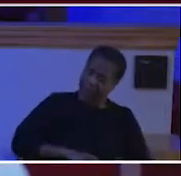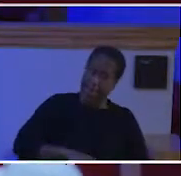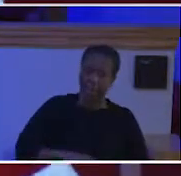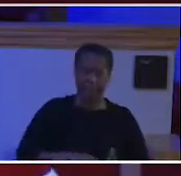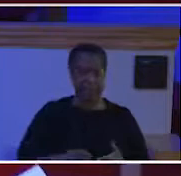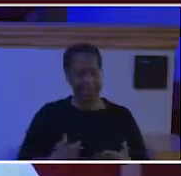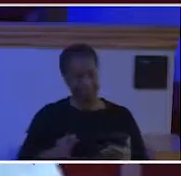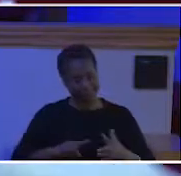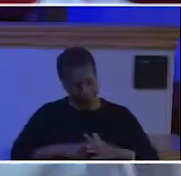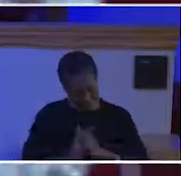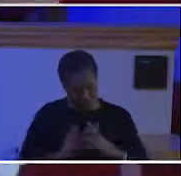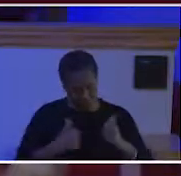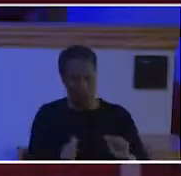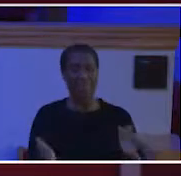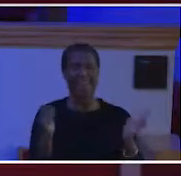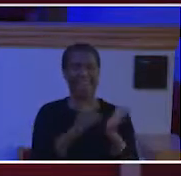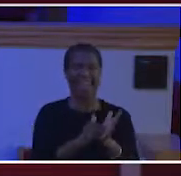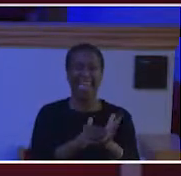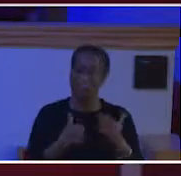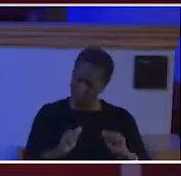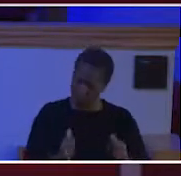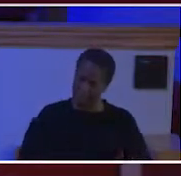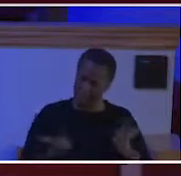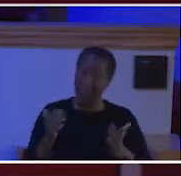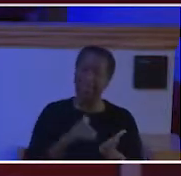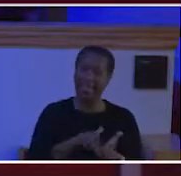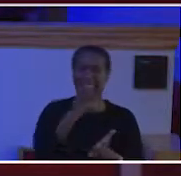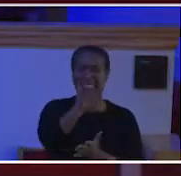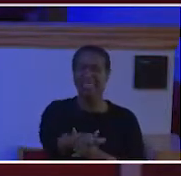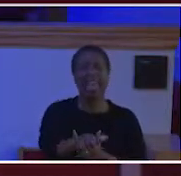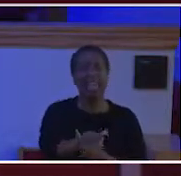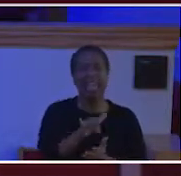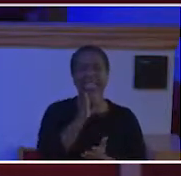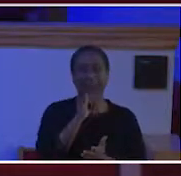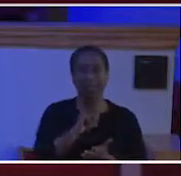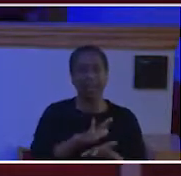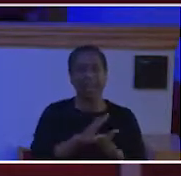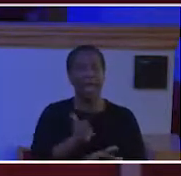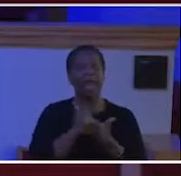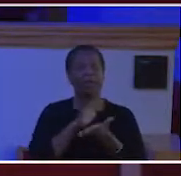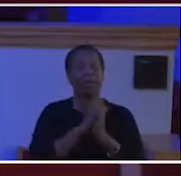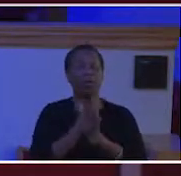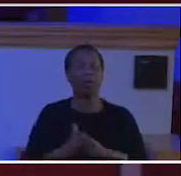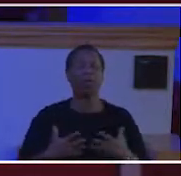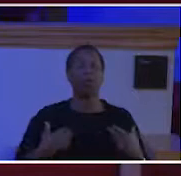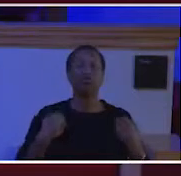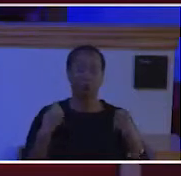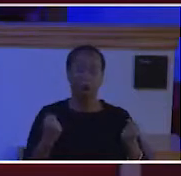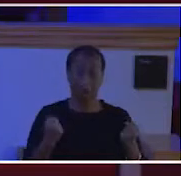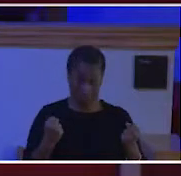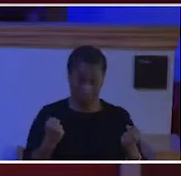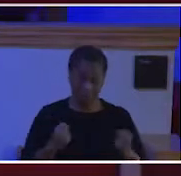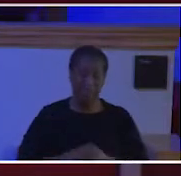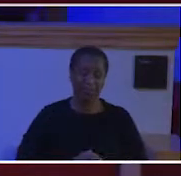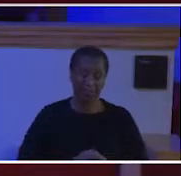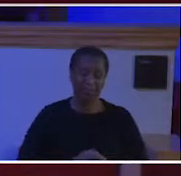get back up and try to live again, it's just getting you stronger